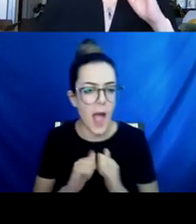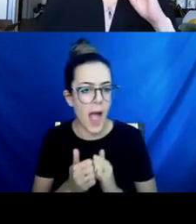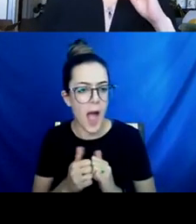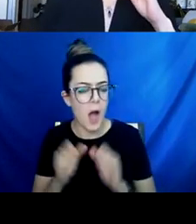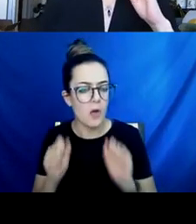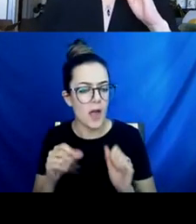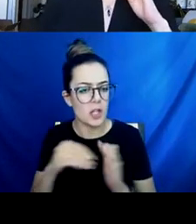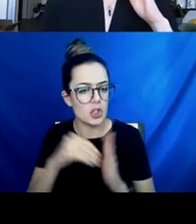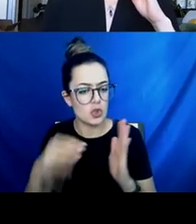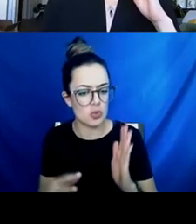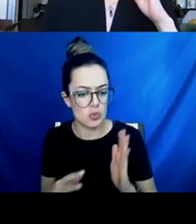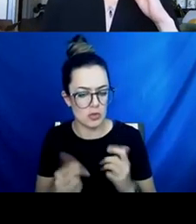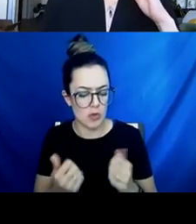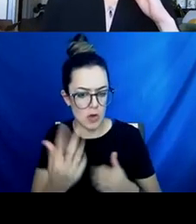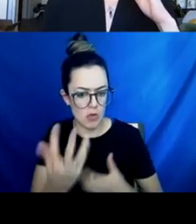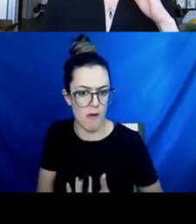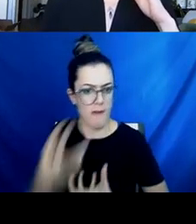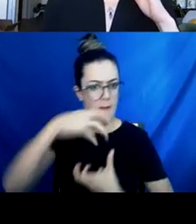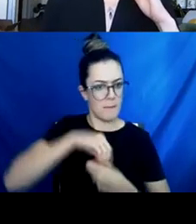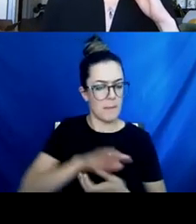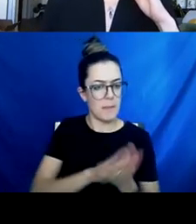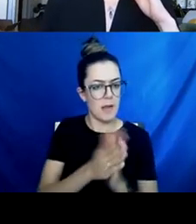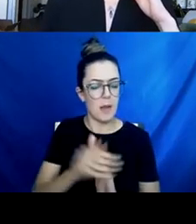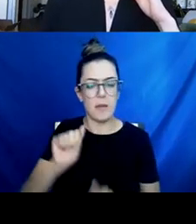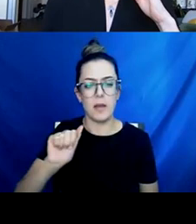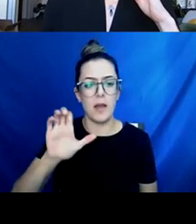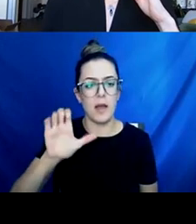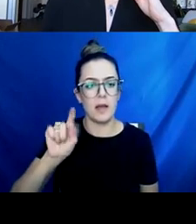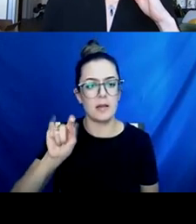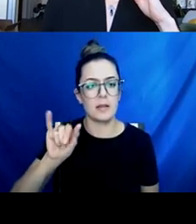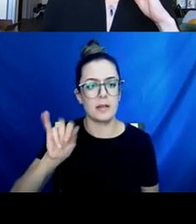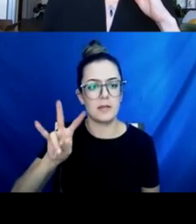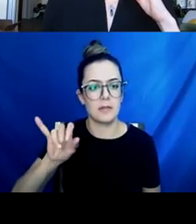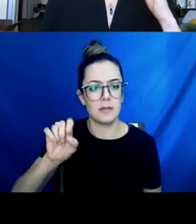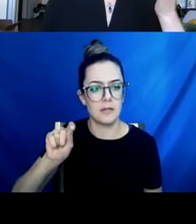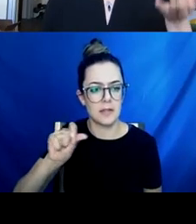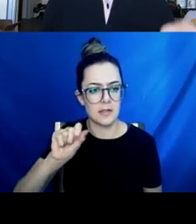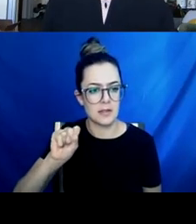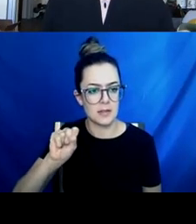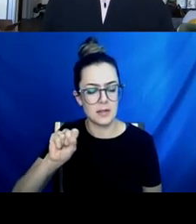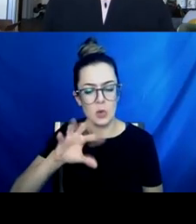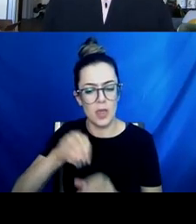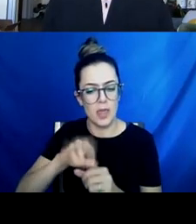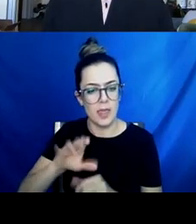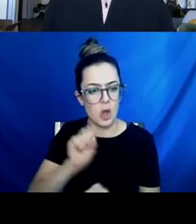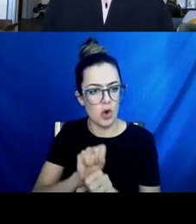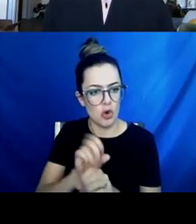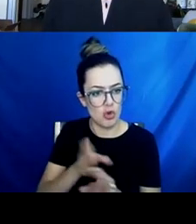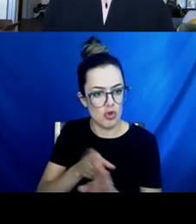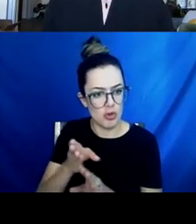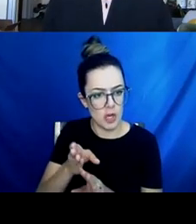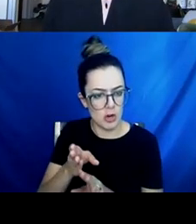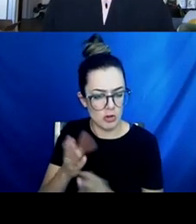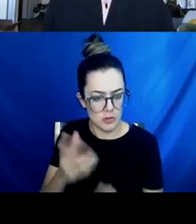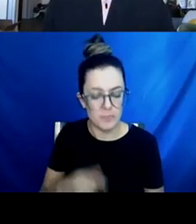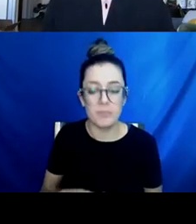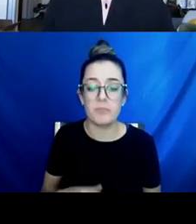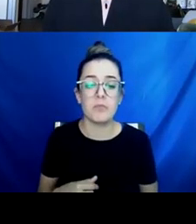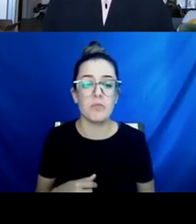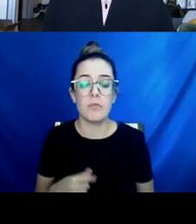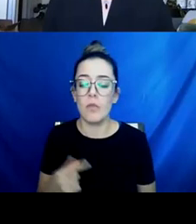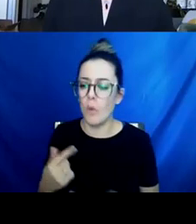really embody being activists in their careers? Well, it's an interesting thing because, as you know, and many in the audience probably